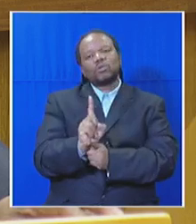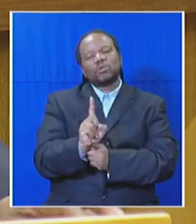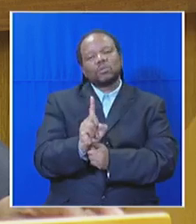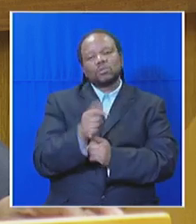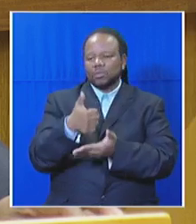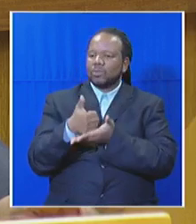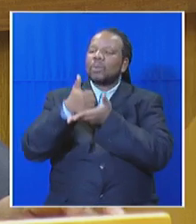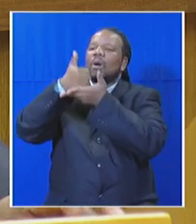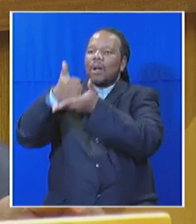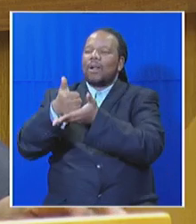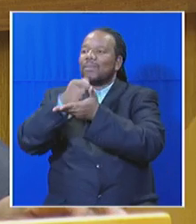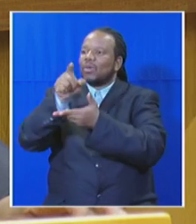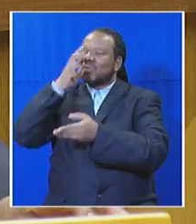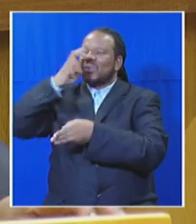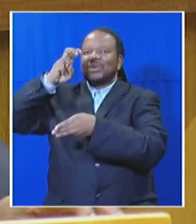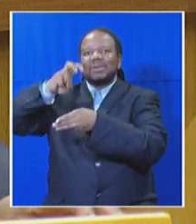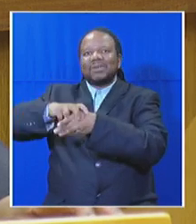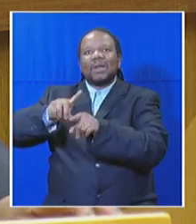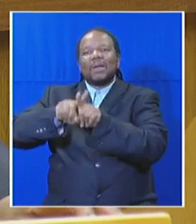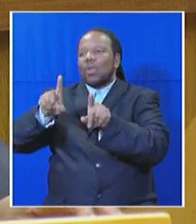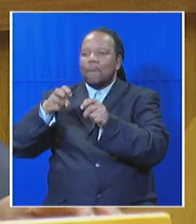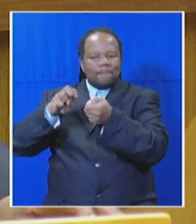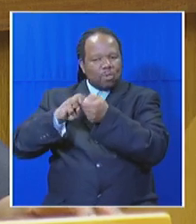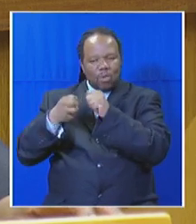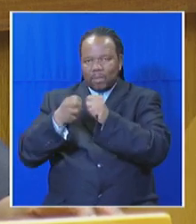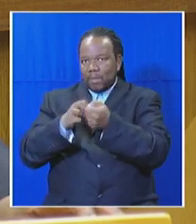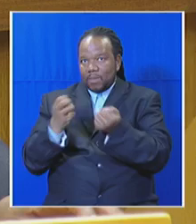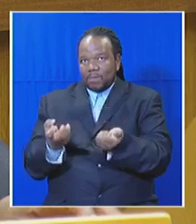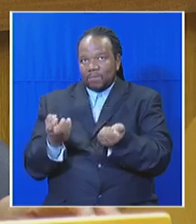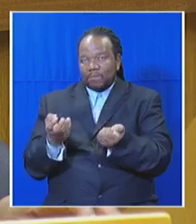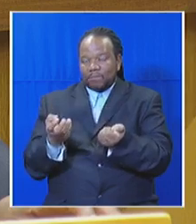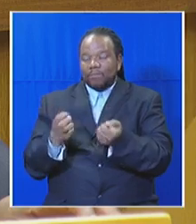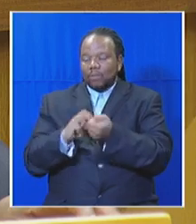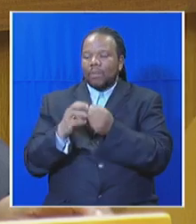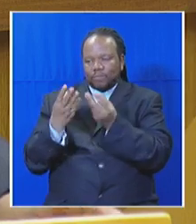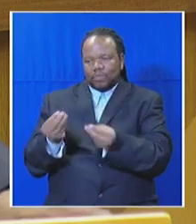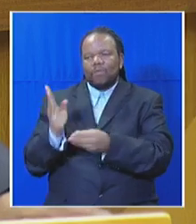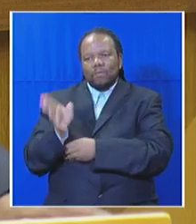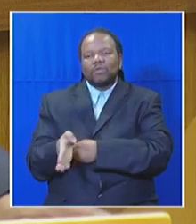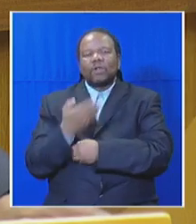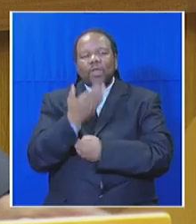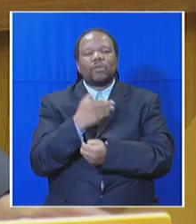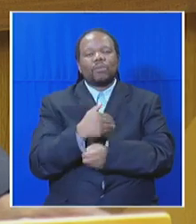are in need without leaving problems unresolved. Thank you, Madam Speaker.